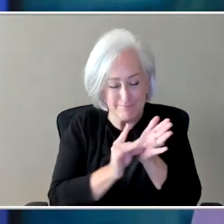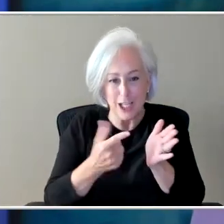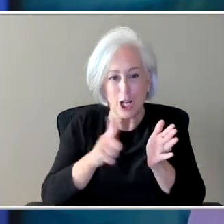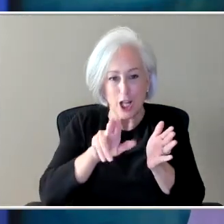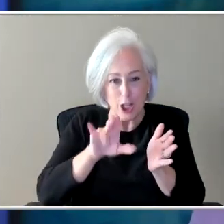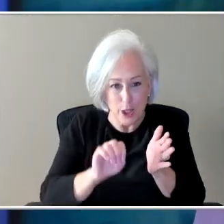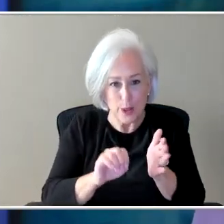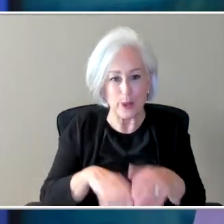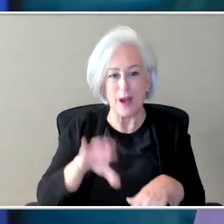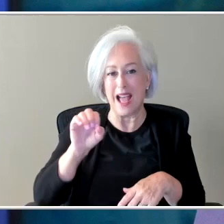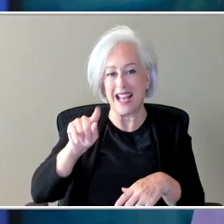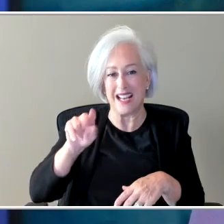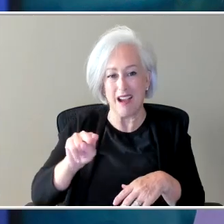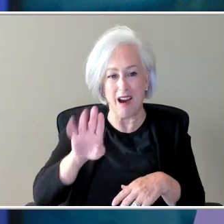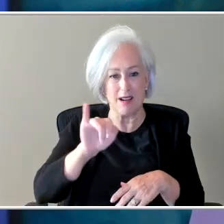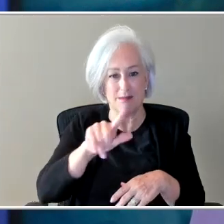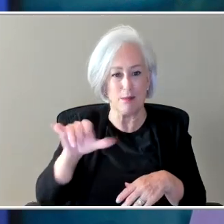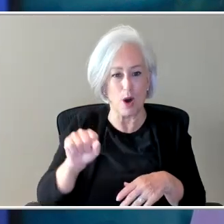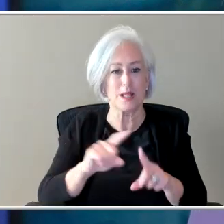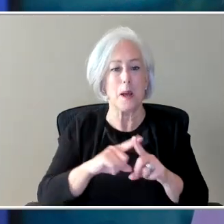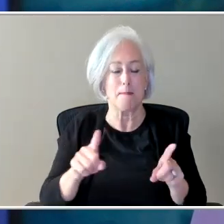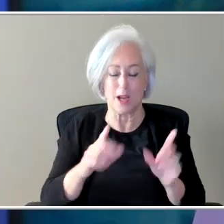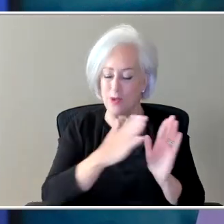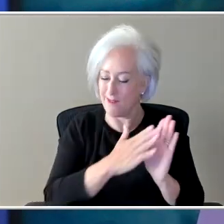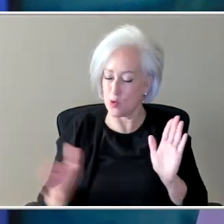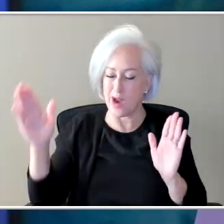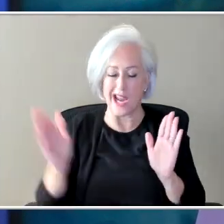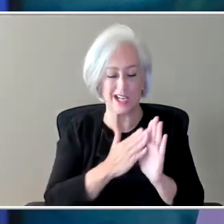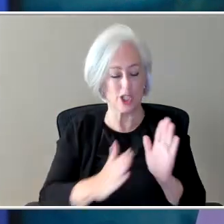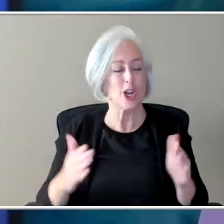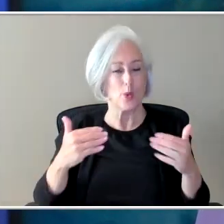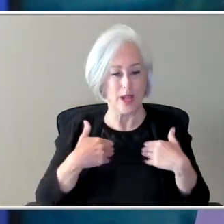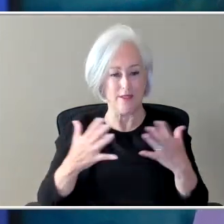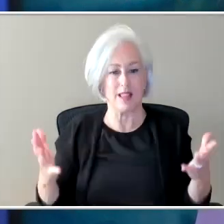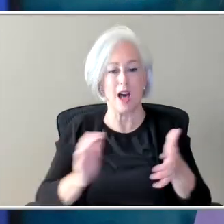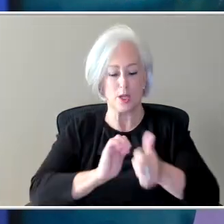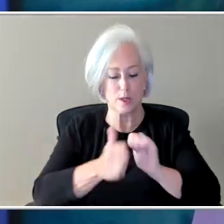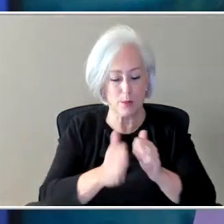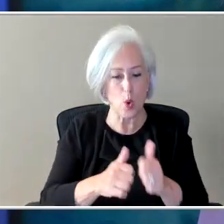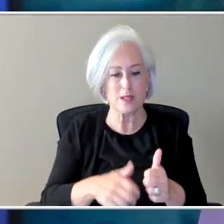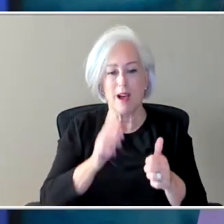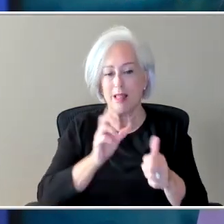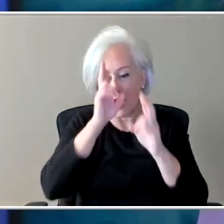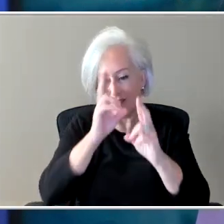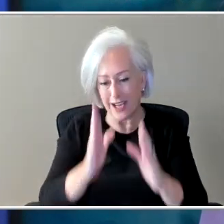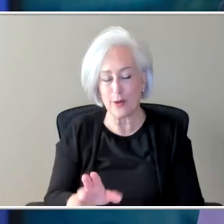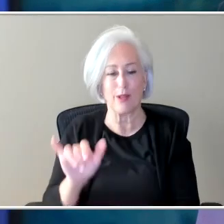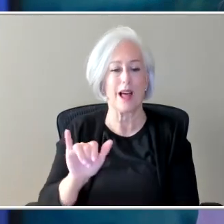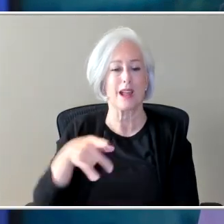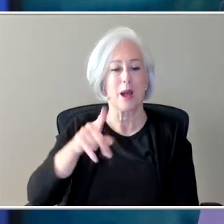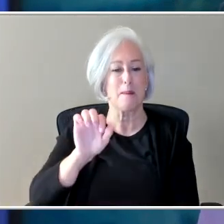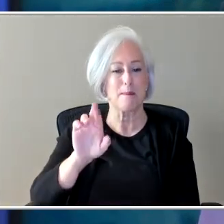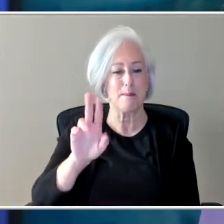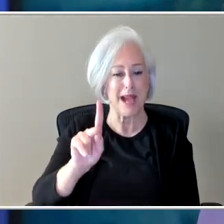so, but it's a big range. We get a lot of sports ones. They have a lot of heroes. Like Patrick Mahomes, or that these kids look up